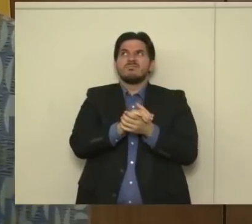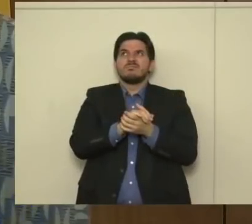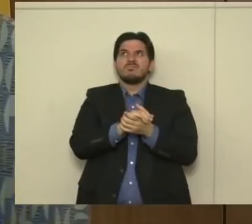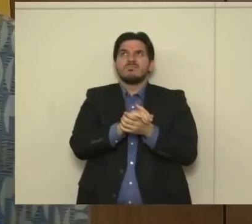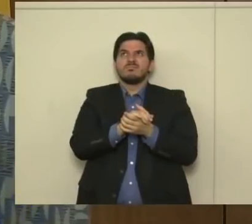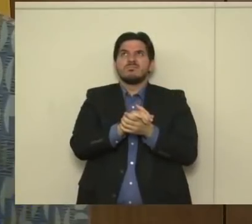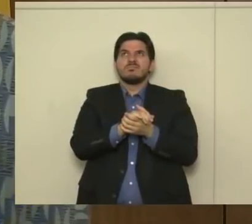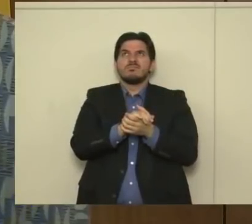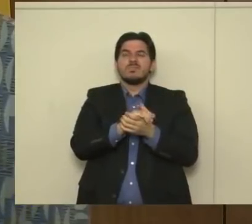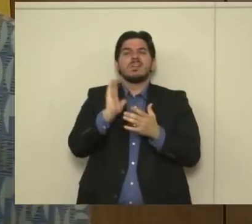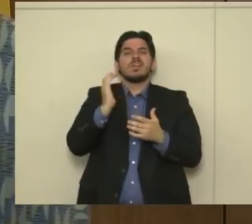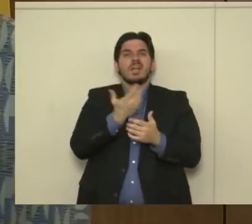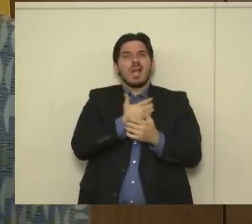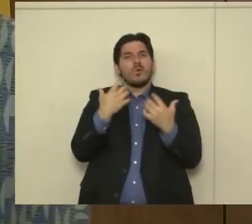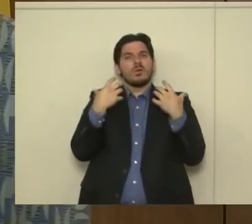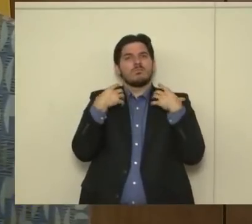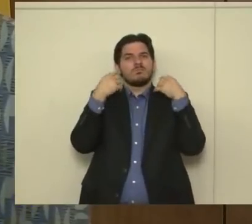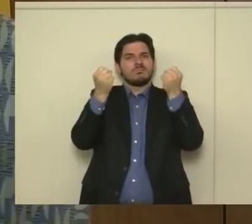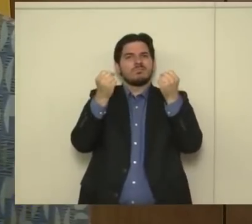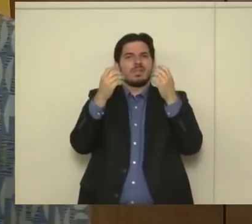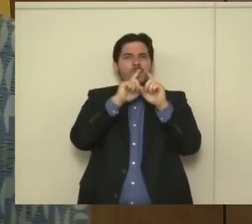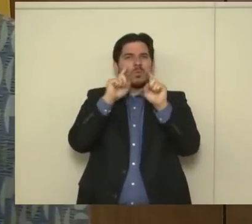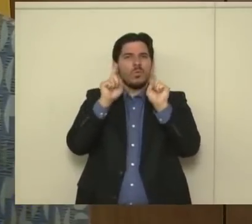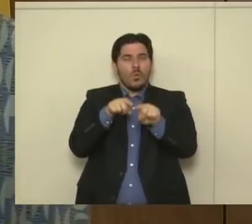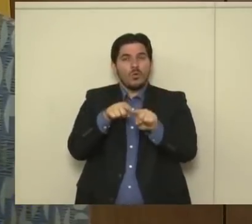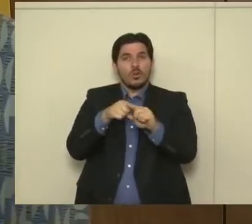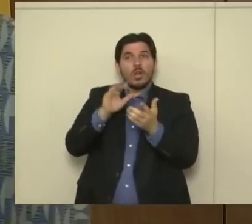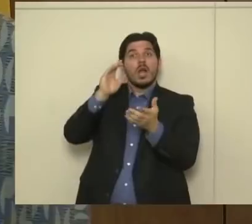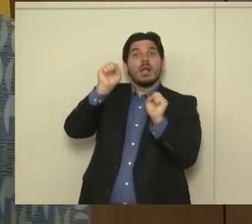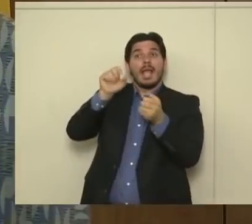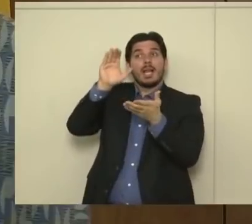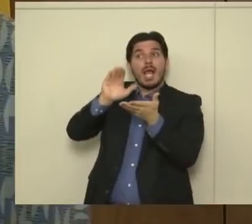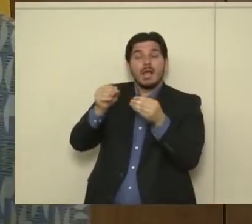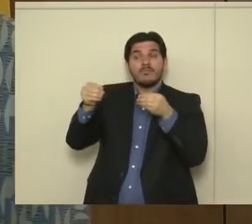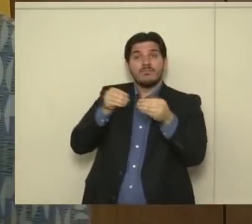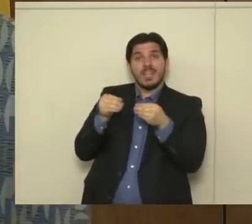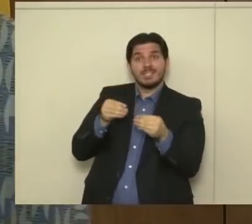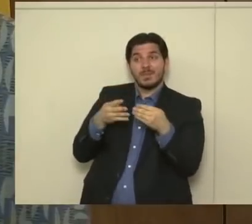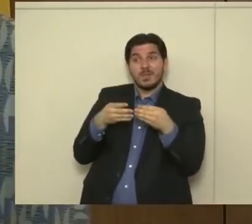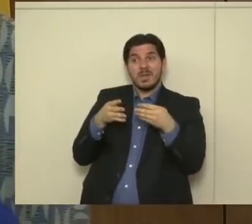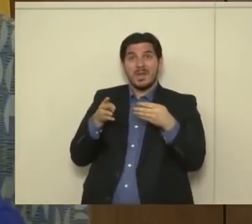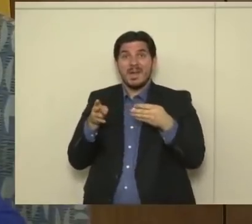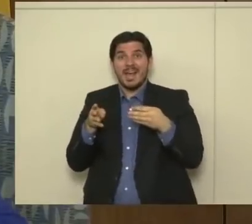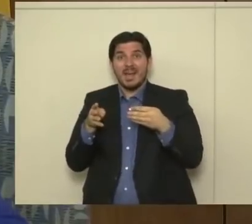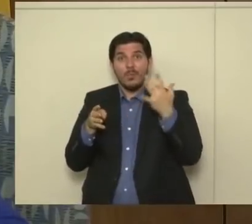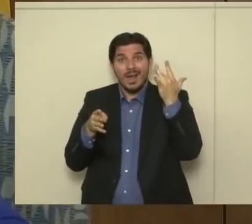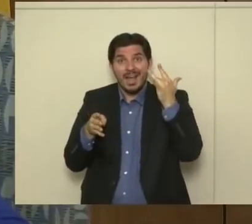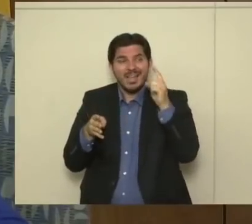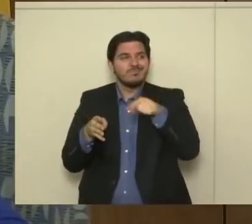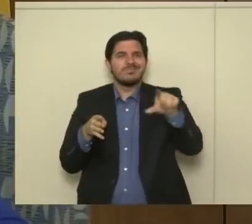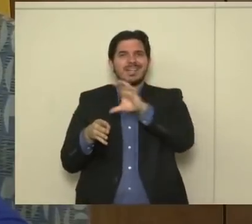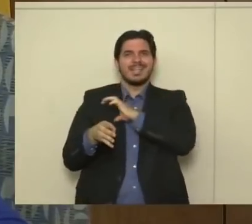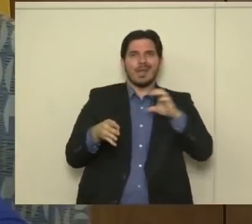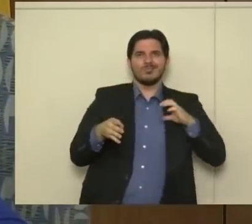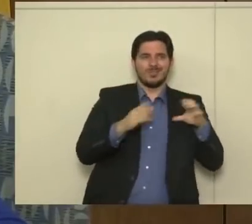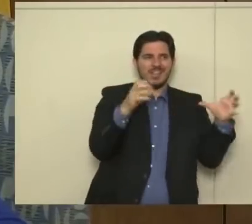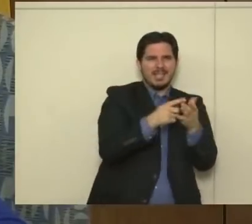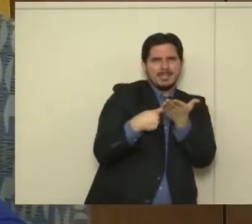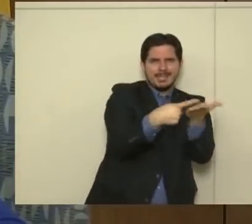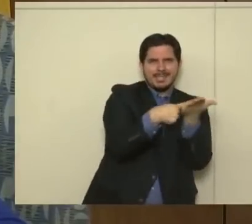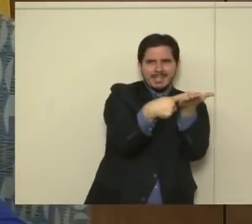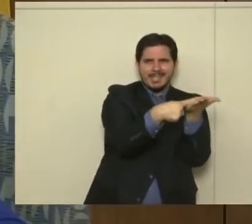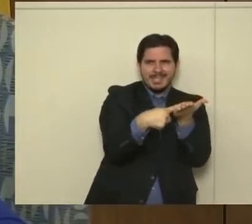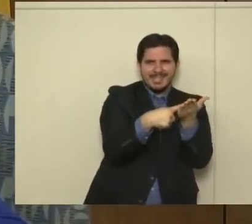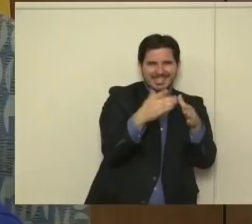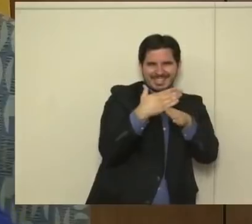relaxation of the public health order comes directly from their efforts at looking at what we should do once gating criteria is met for a